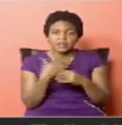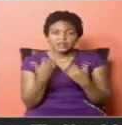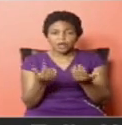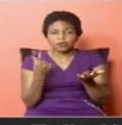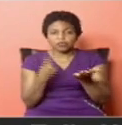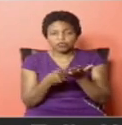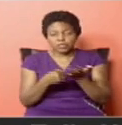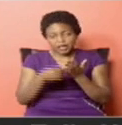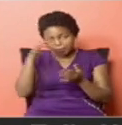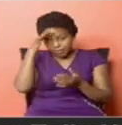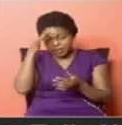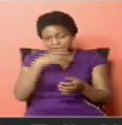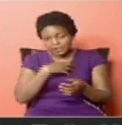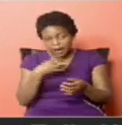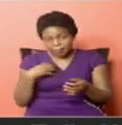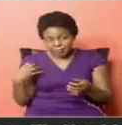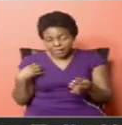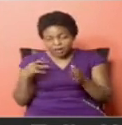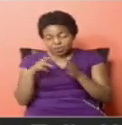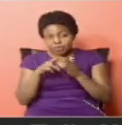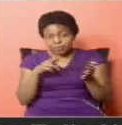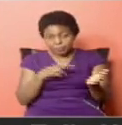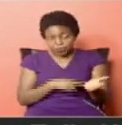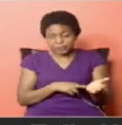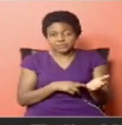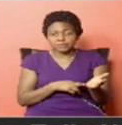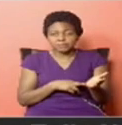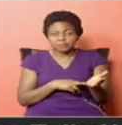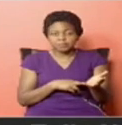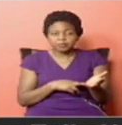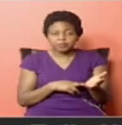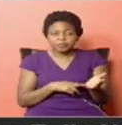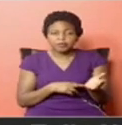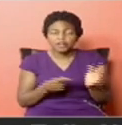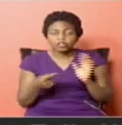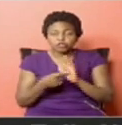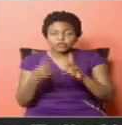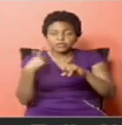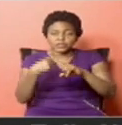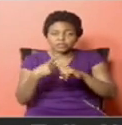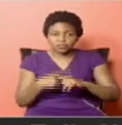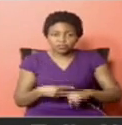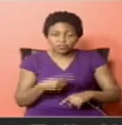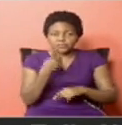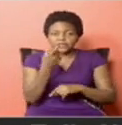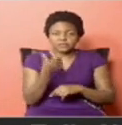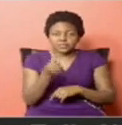to the Uganda Police Force Criminal Investigations Directorate report, a total of